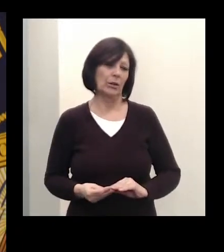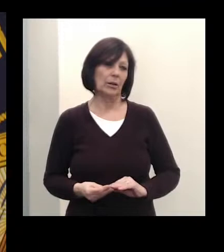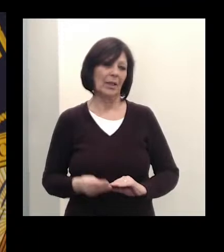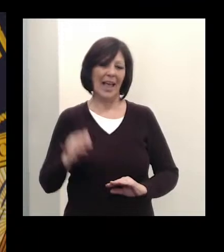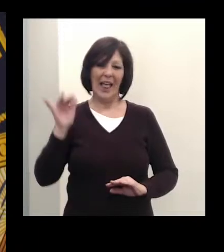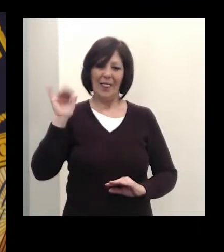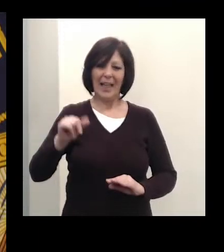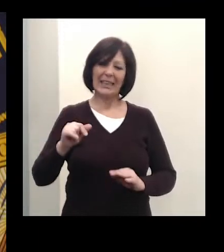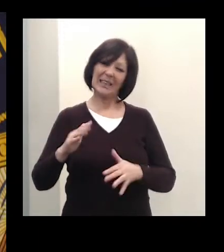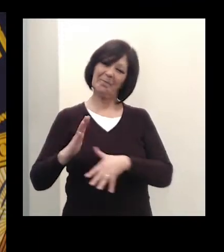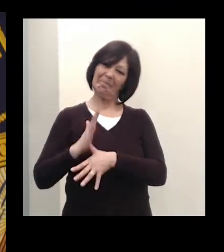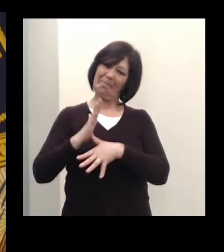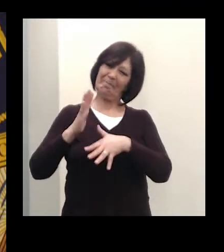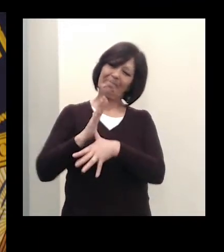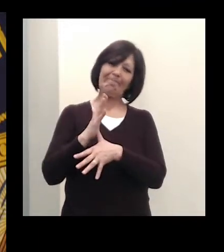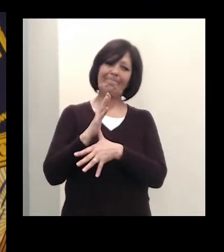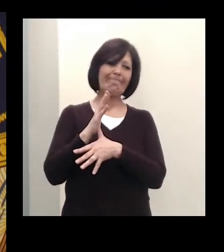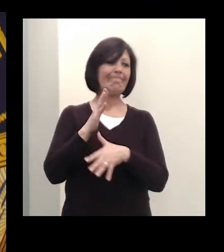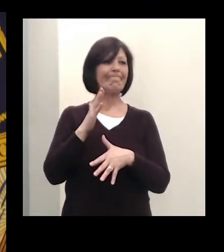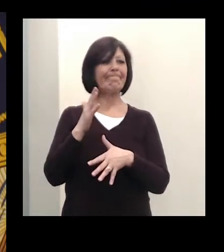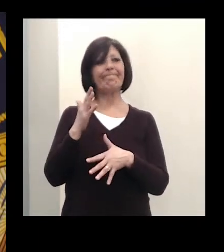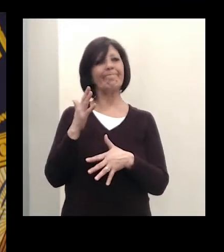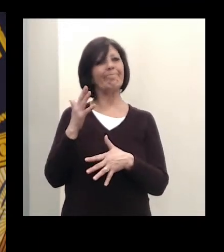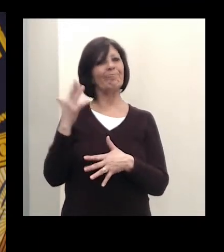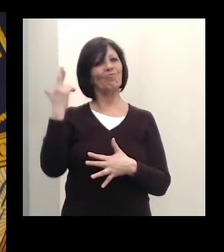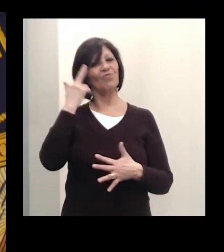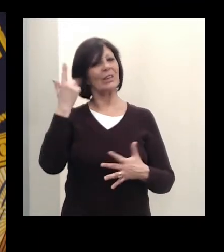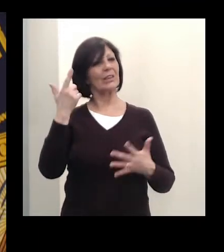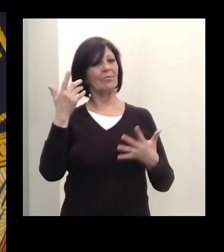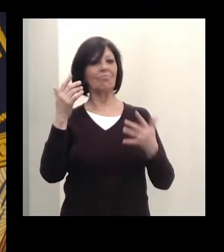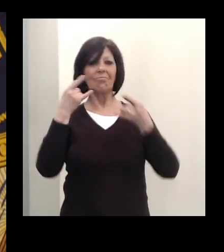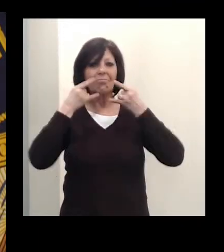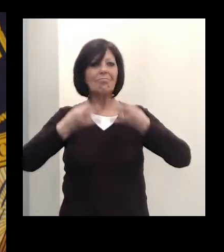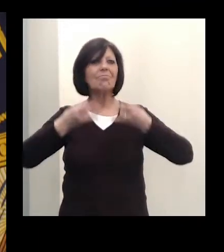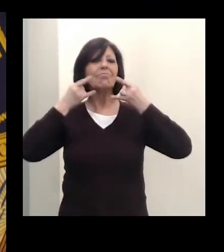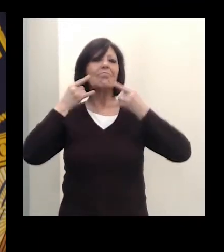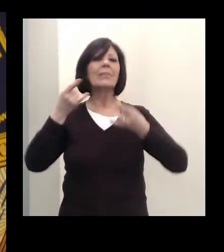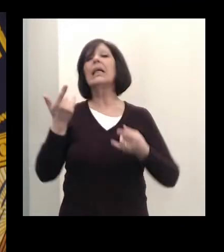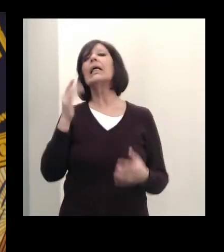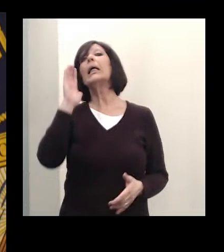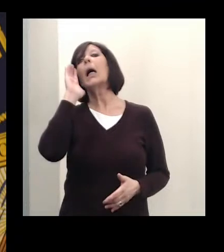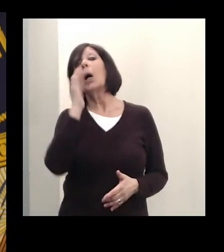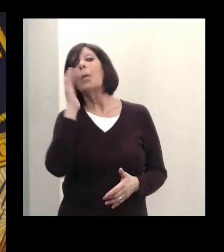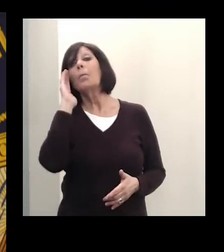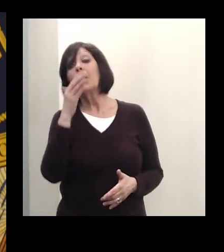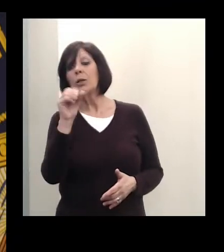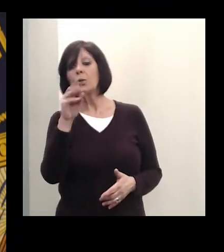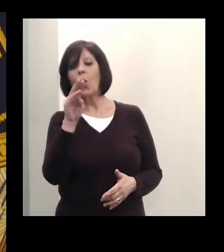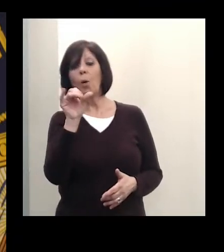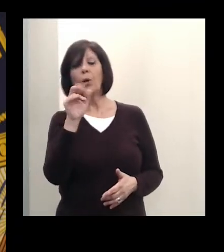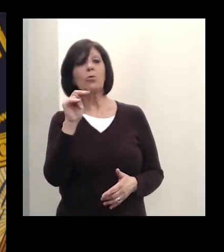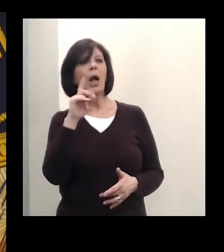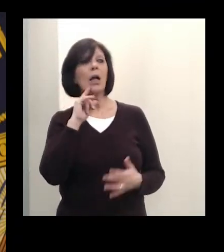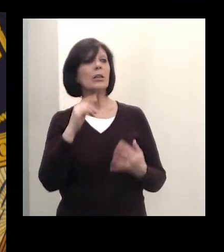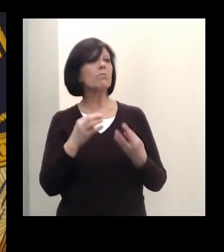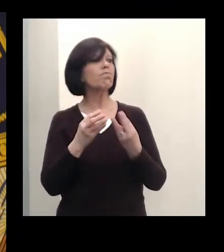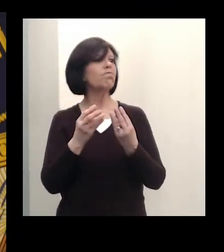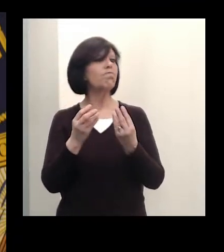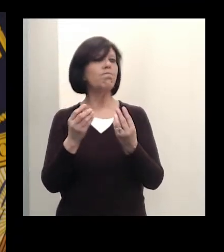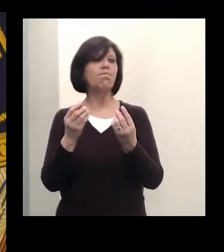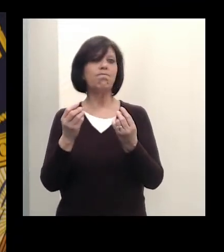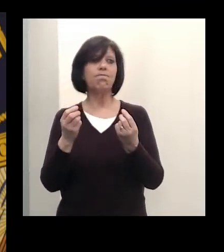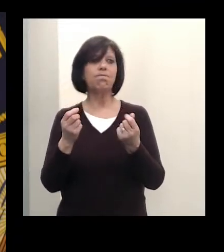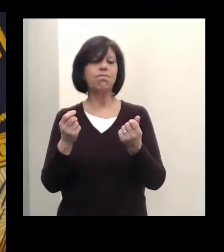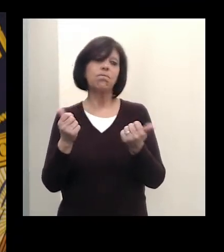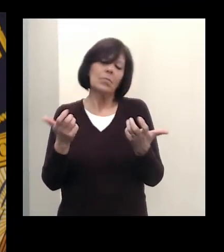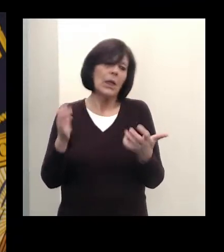primary focus on where we are. It appears that Omicron is burning itself out. And as a result, that's good.